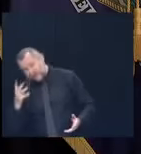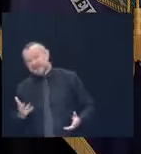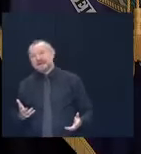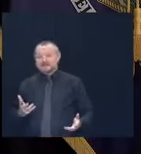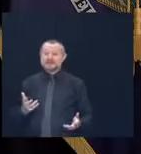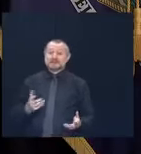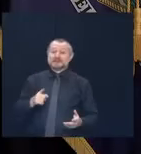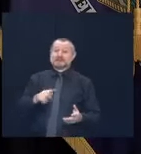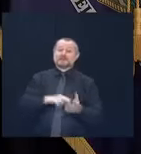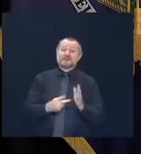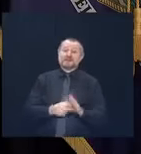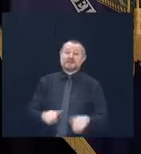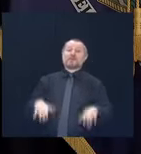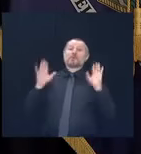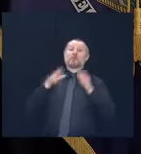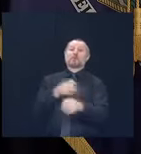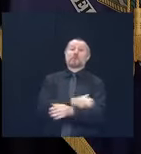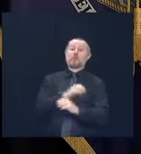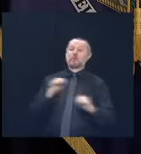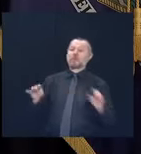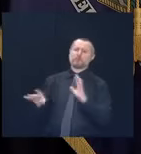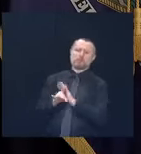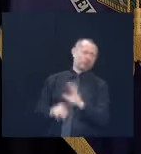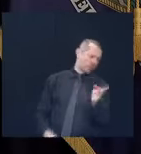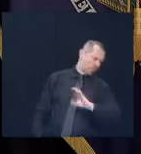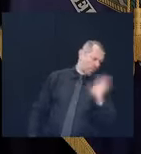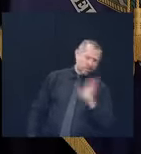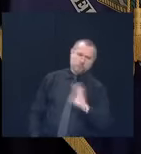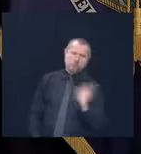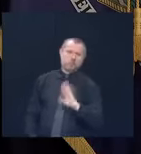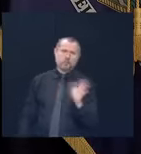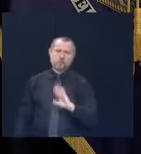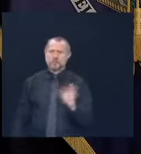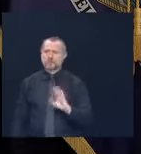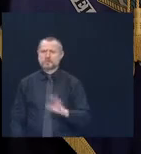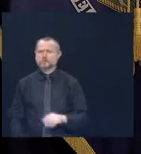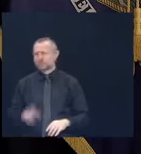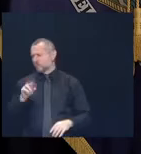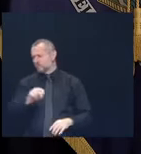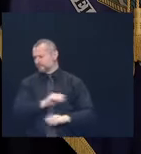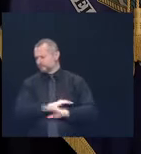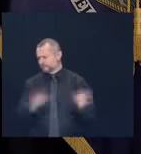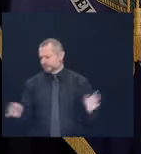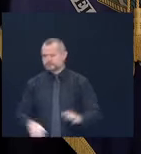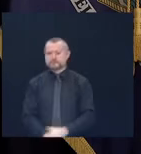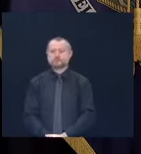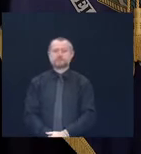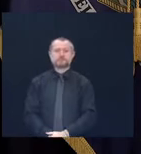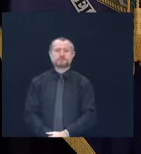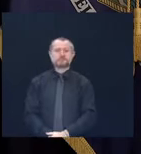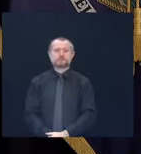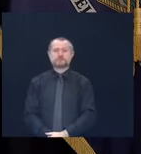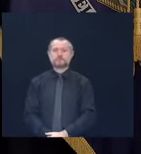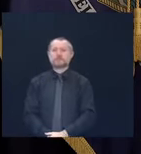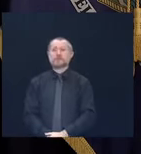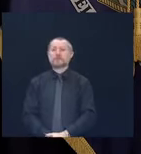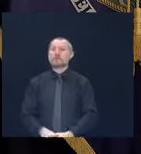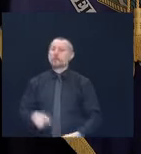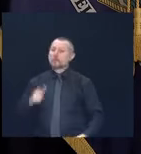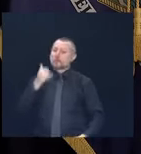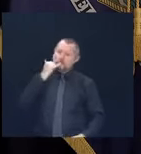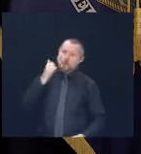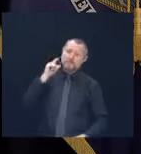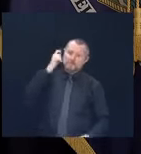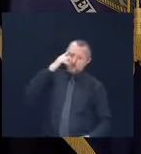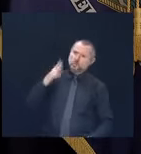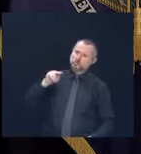your voice, right? Usually does. No. I have another No, transportation. you call up the governor of New